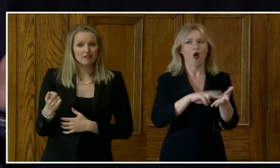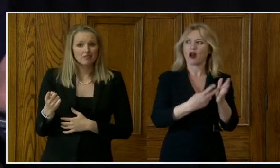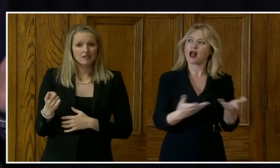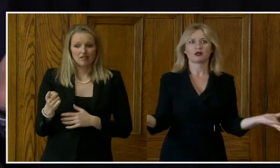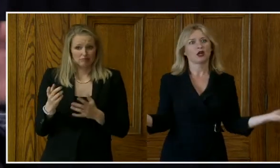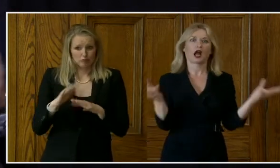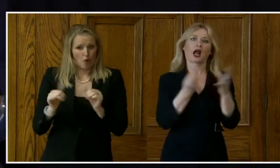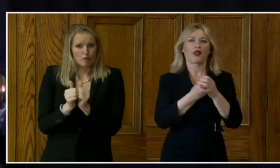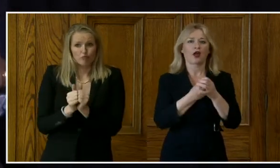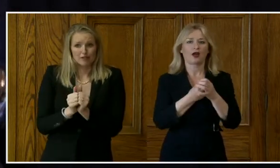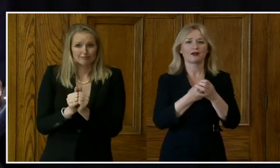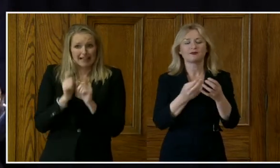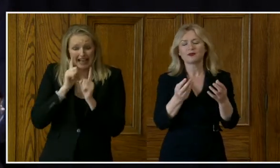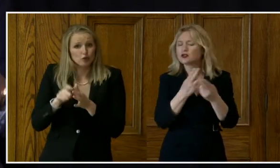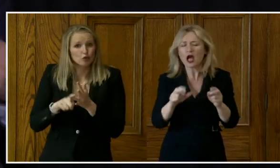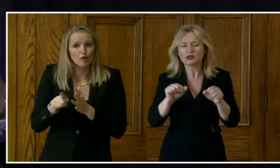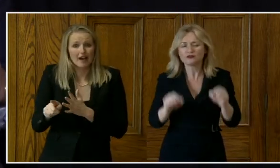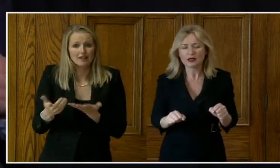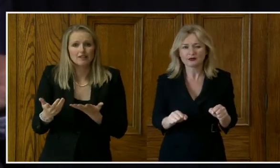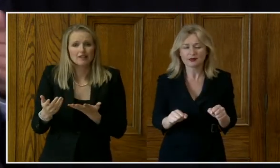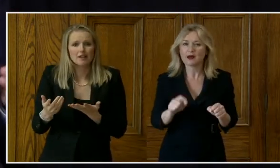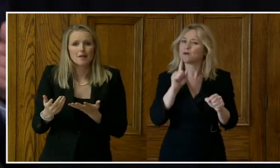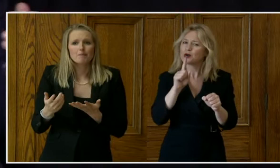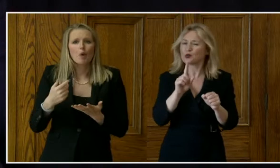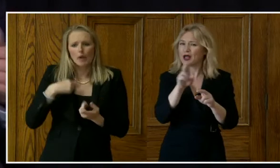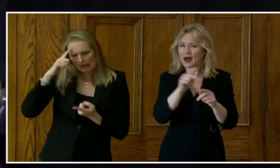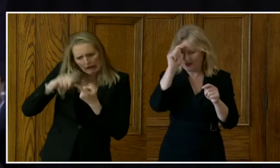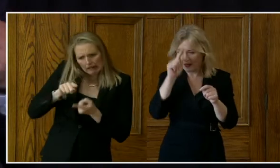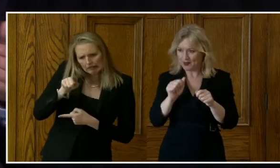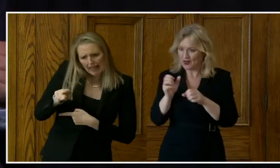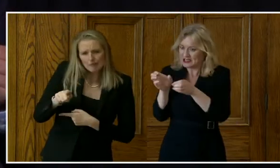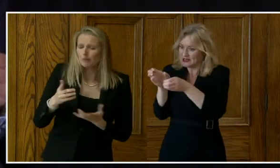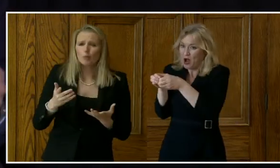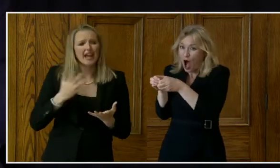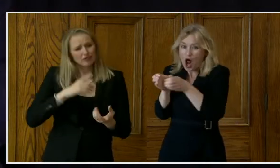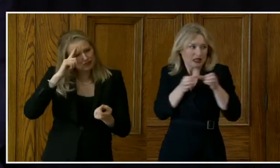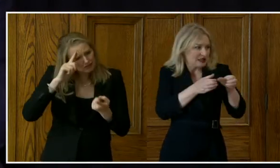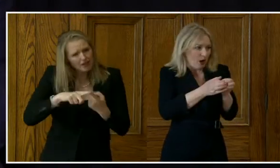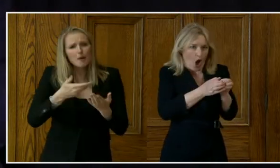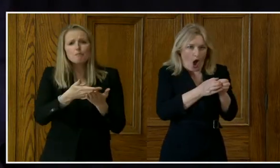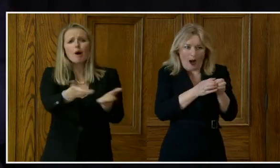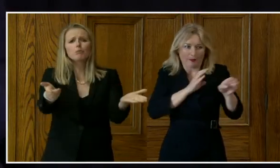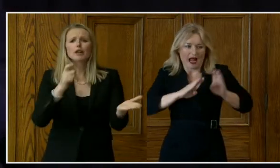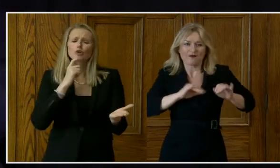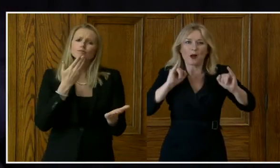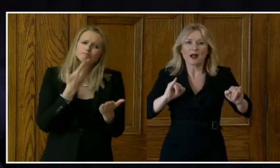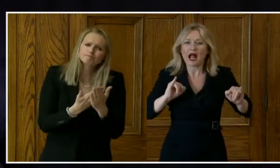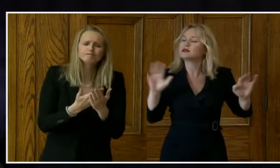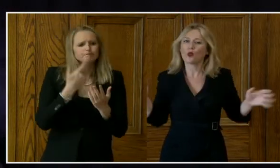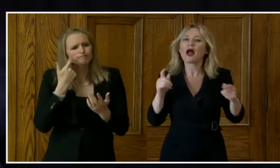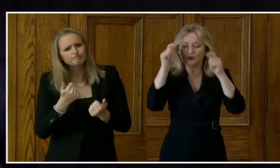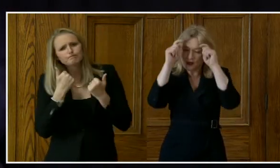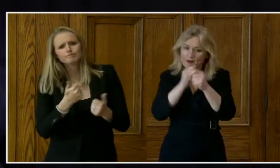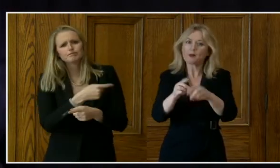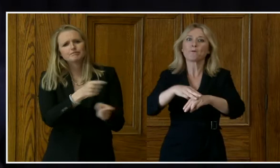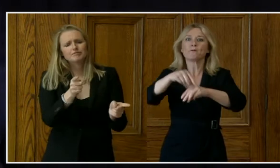appropriate. But we do not deal with the people who are, with the wider public, by taking the view that the irresponsible